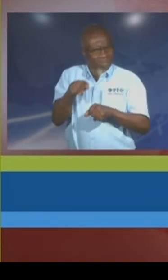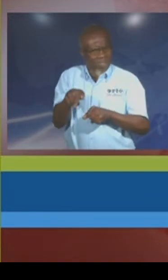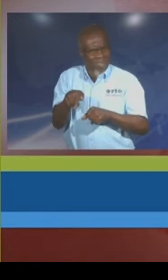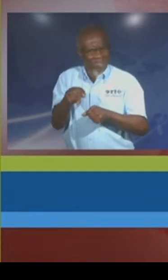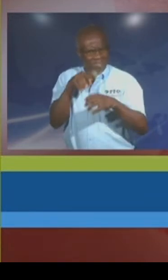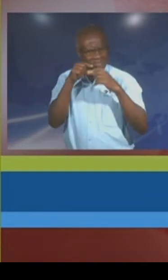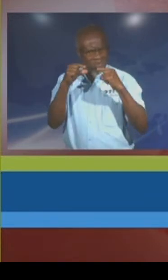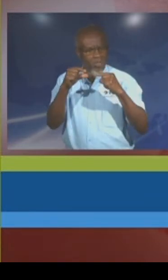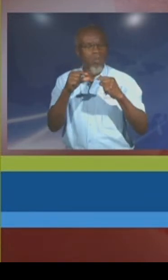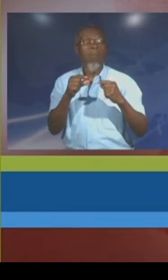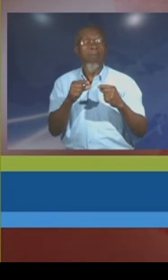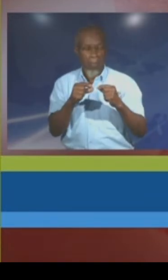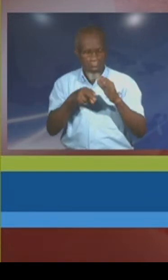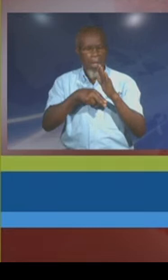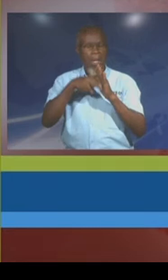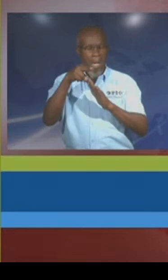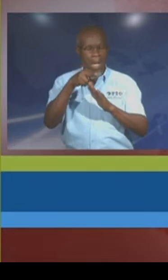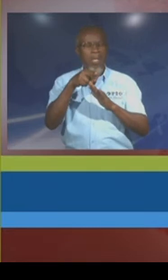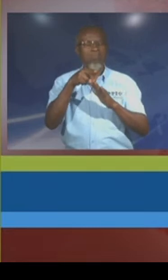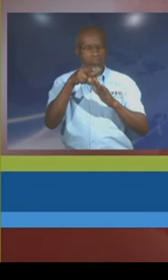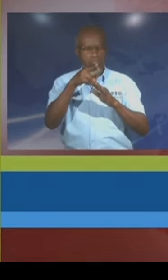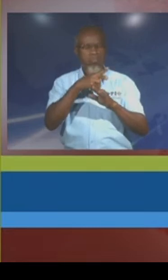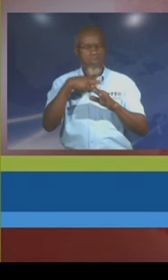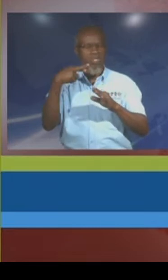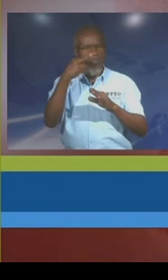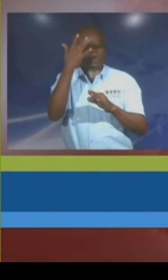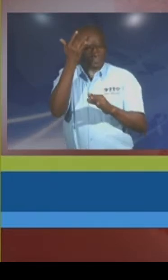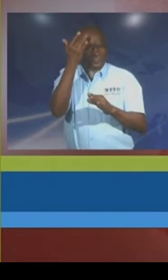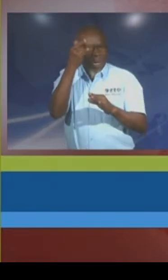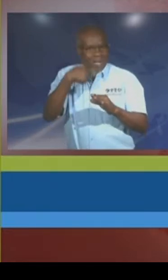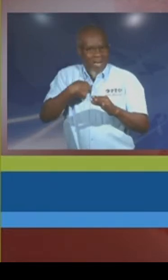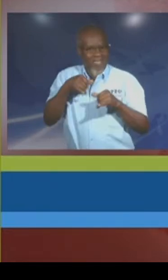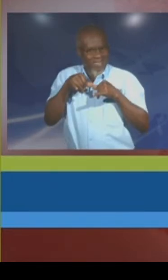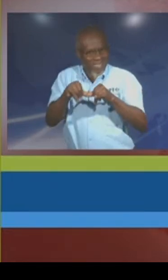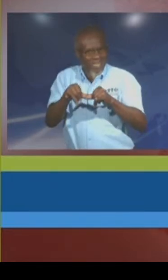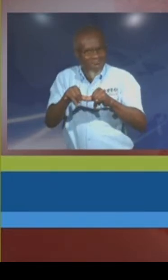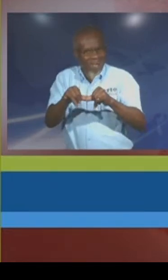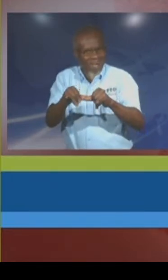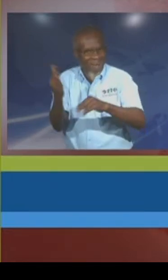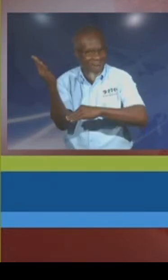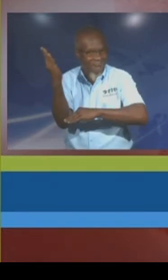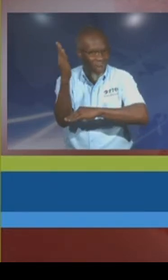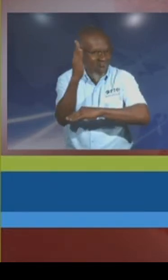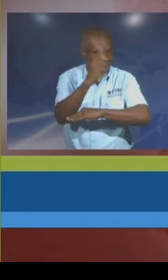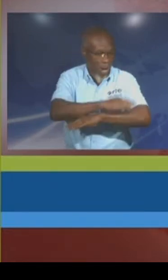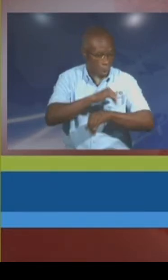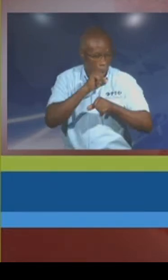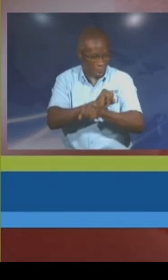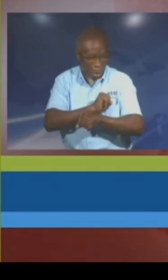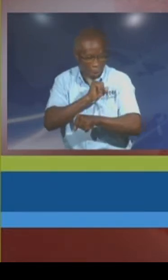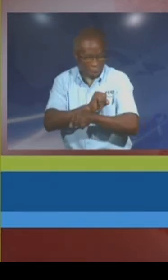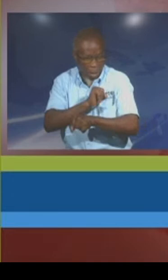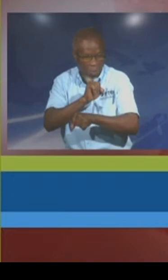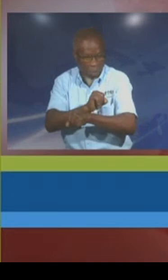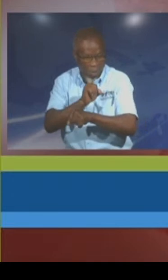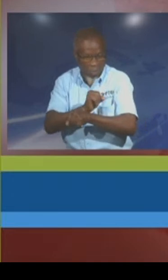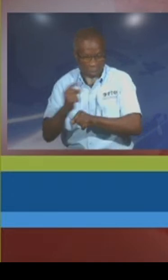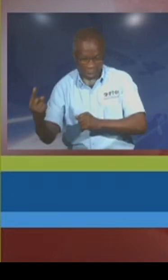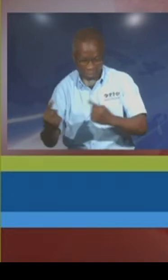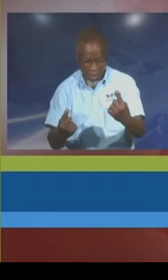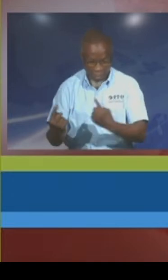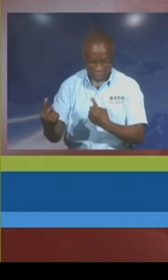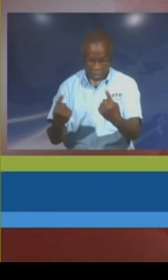unknown to them. Physical distancing and protective screens as well as masking remains important for those particular